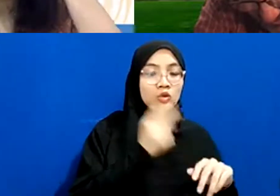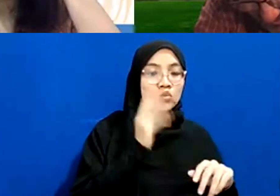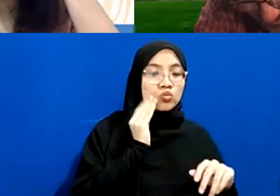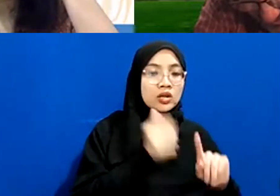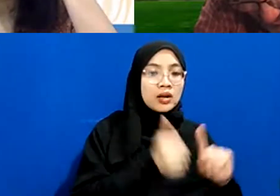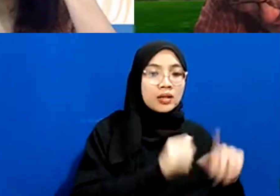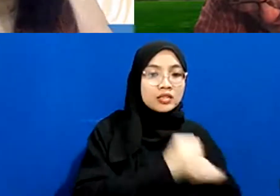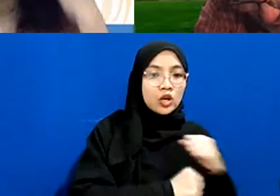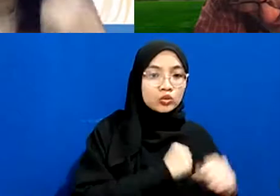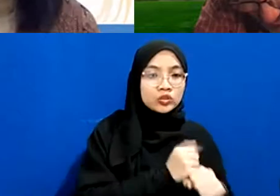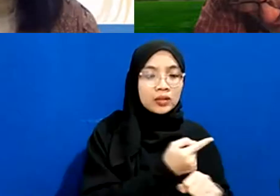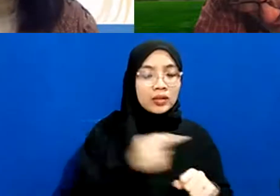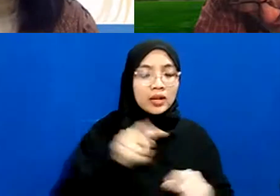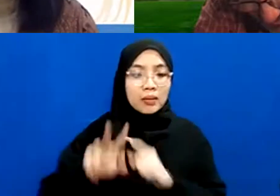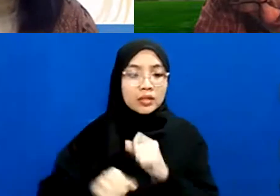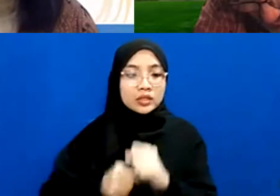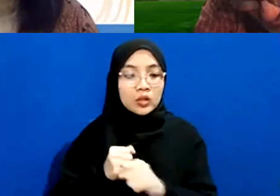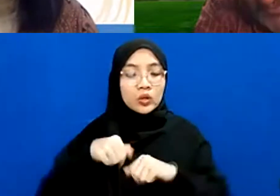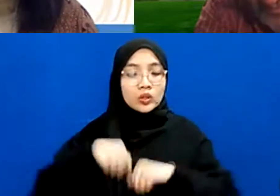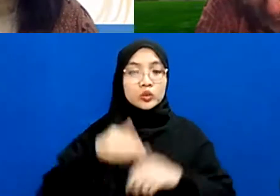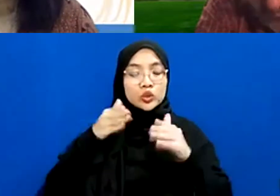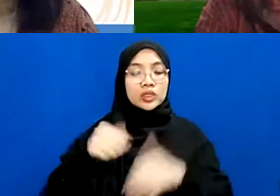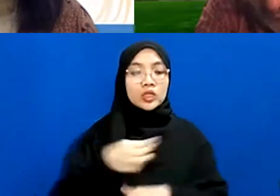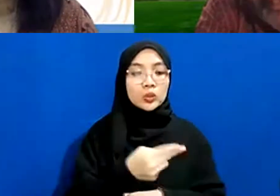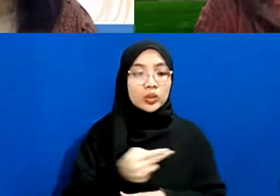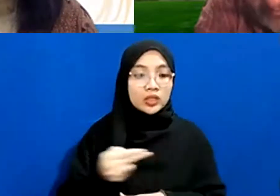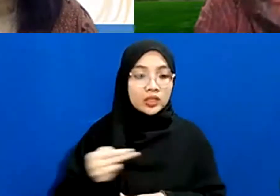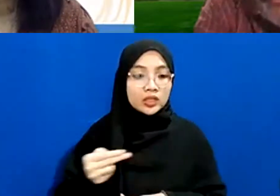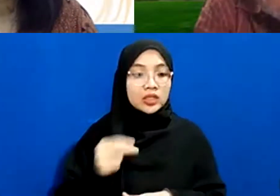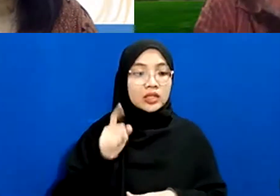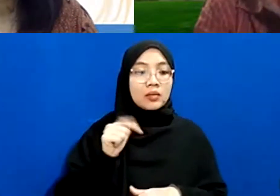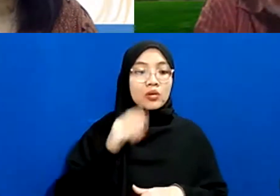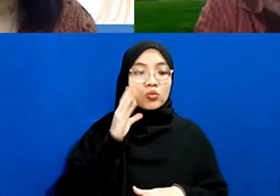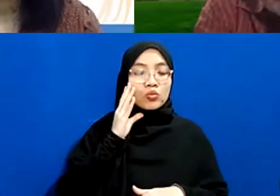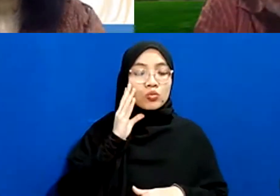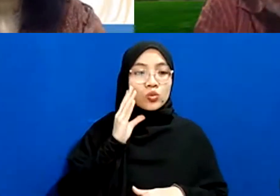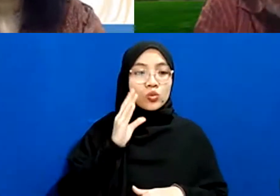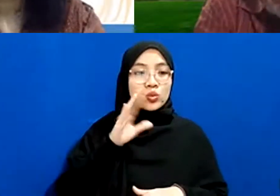to school at 6 age. We don't